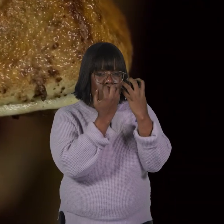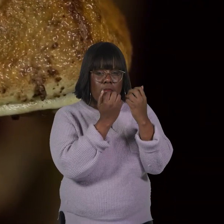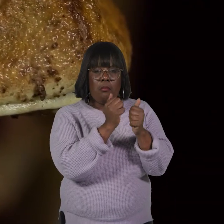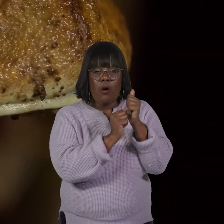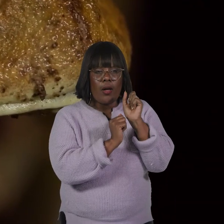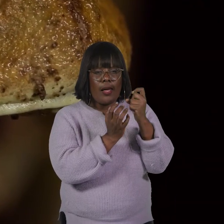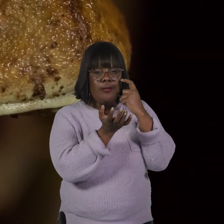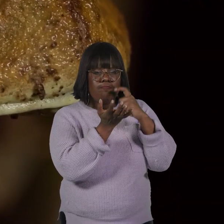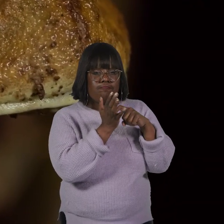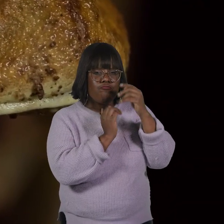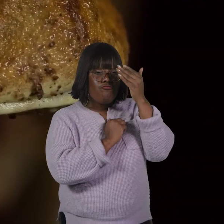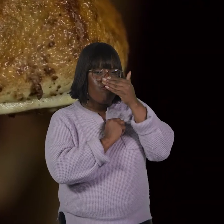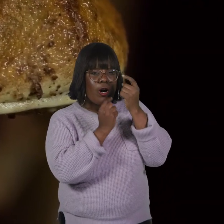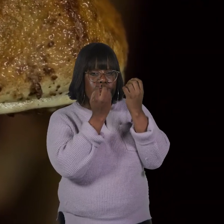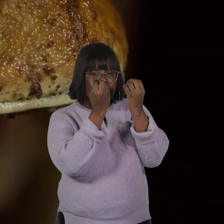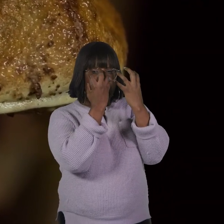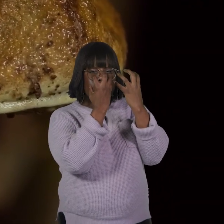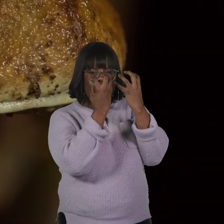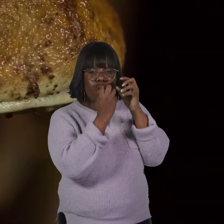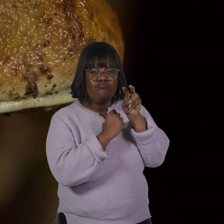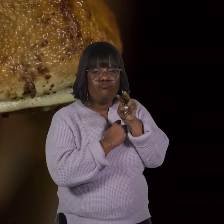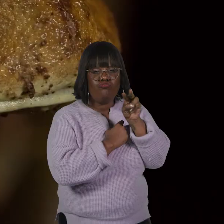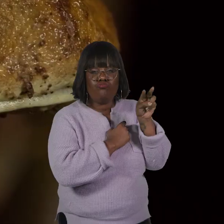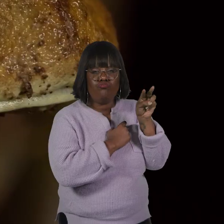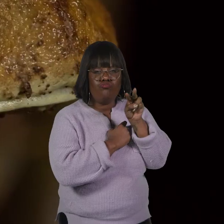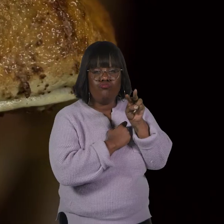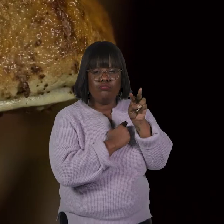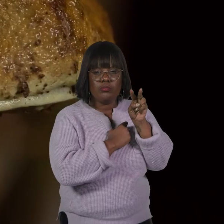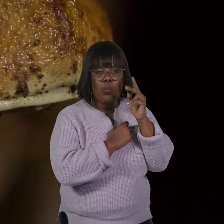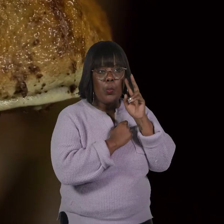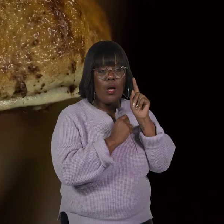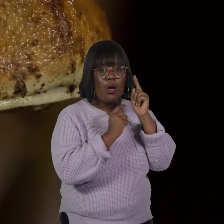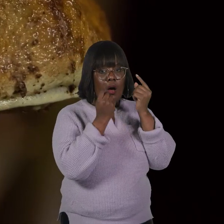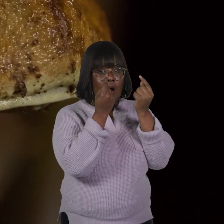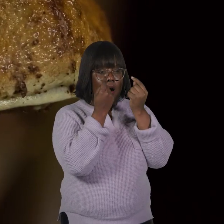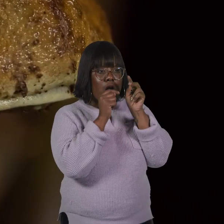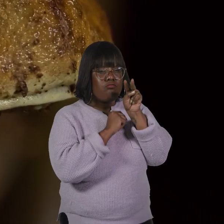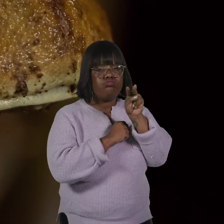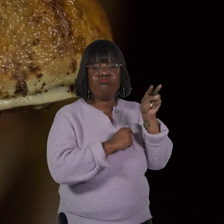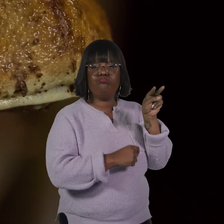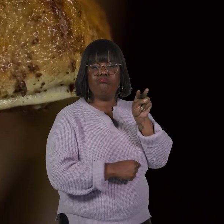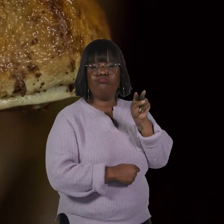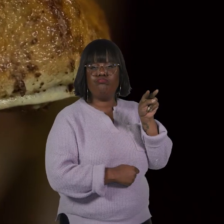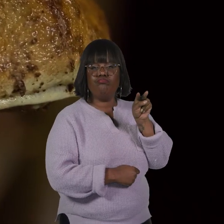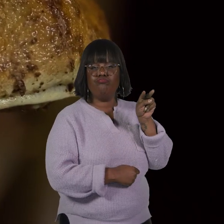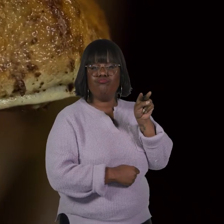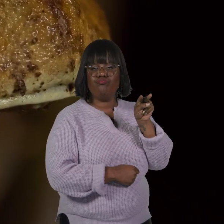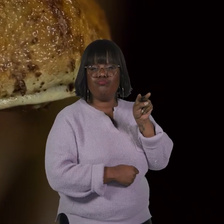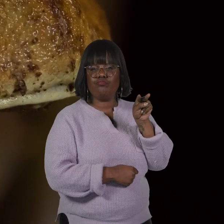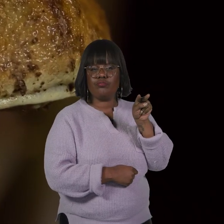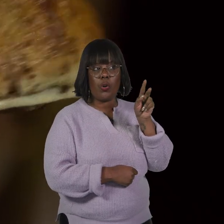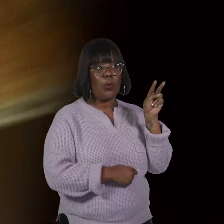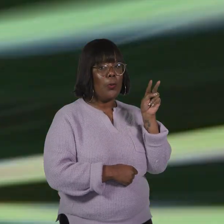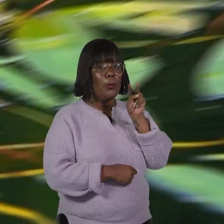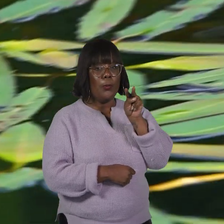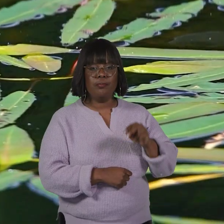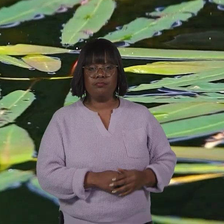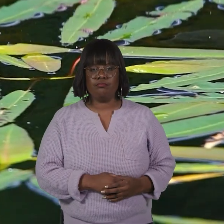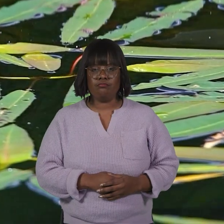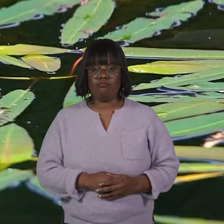eyes allow most frogs to see in front, to the sides, and partially behind them.